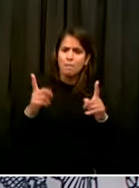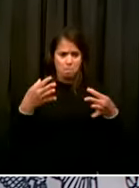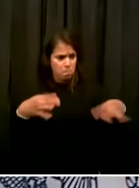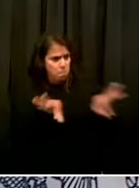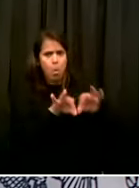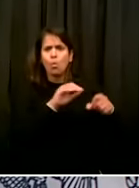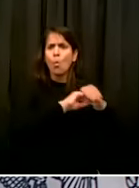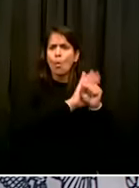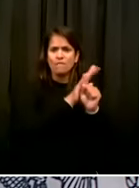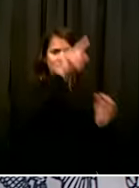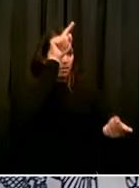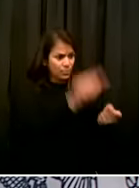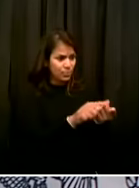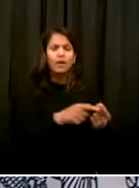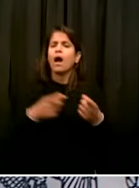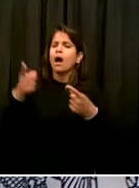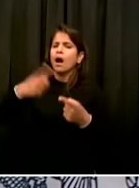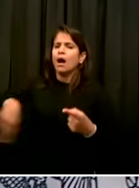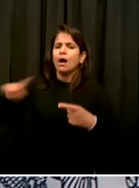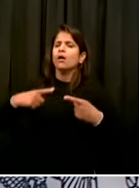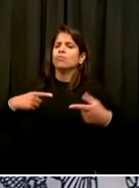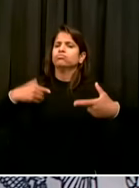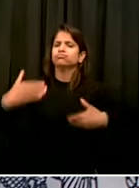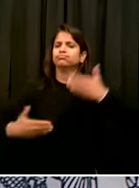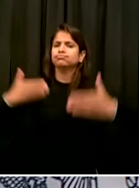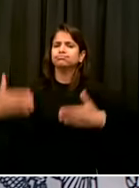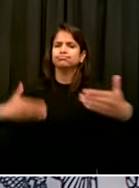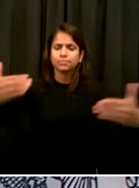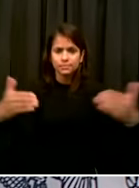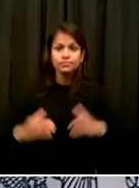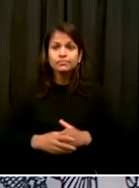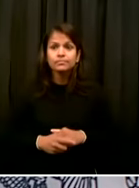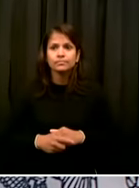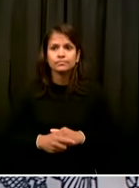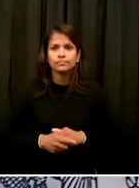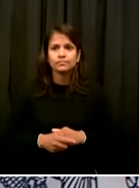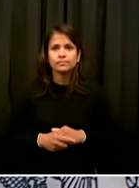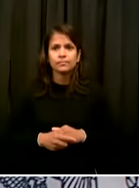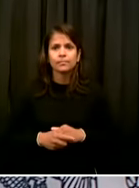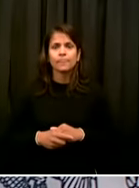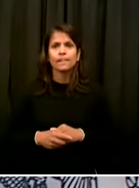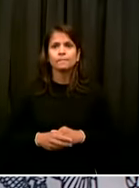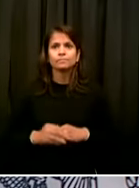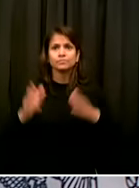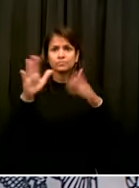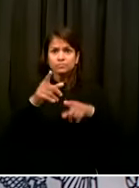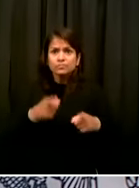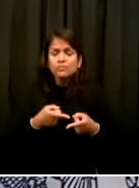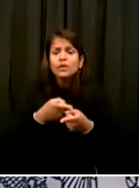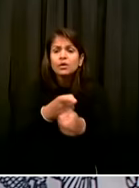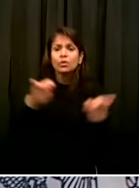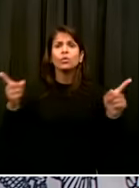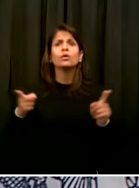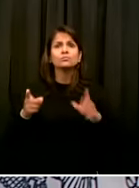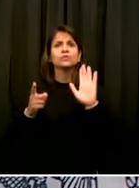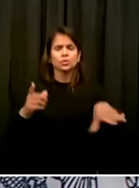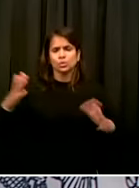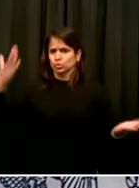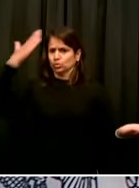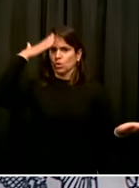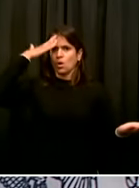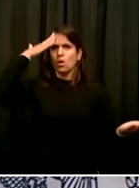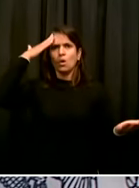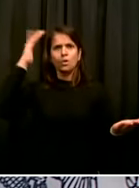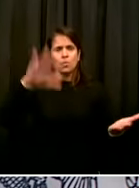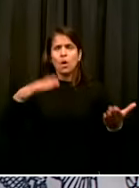this case, has been so deeply desirous of more and more information, more clarity. People all over New York City want to know what's